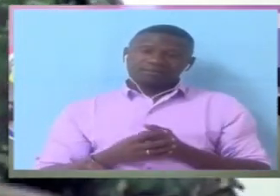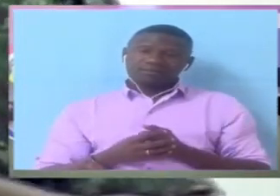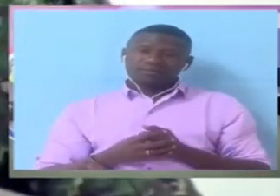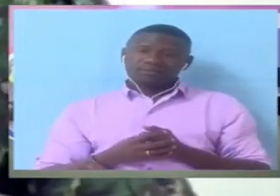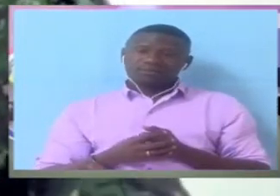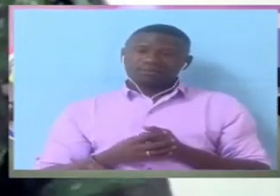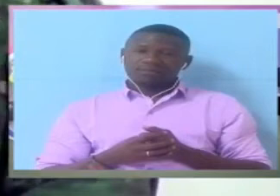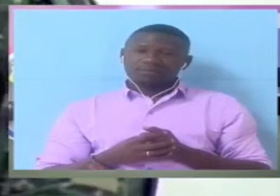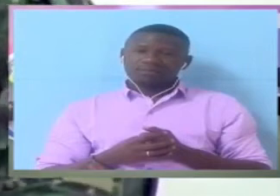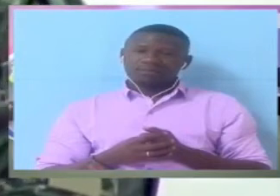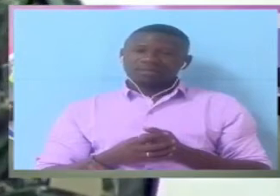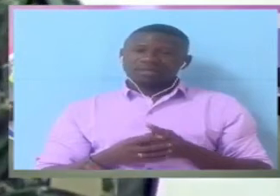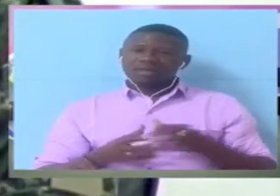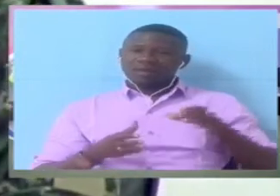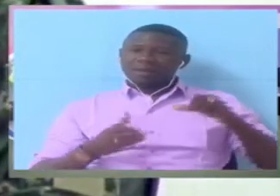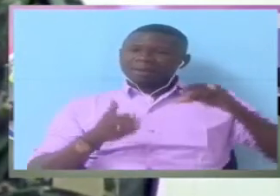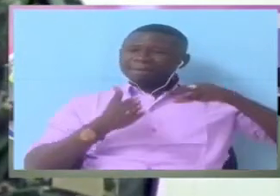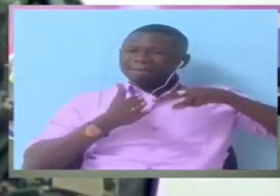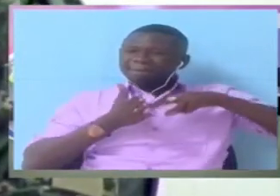Pressed my eyes inwards.